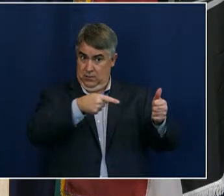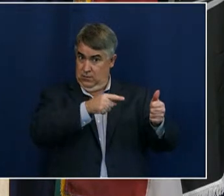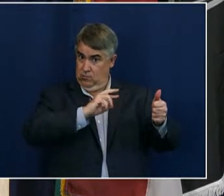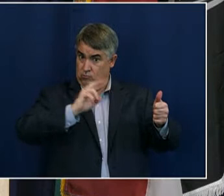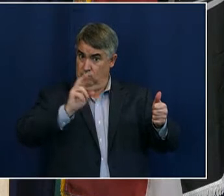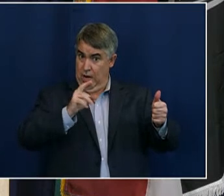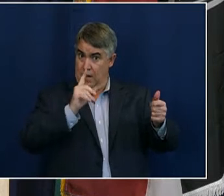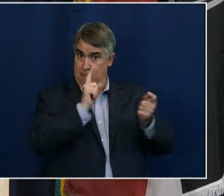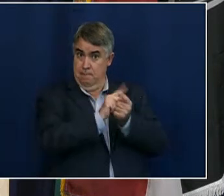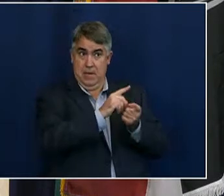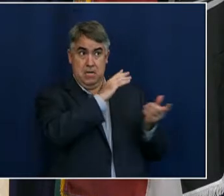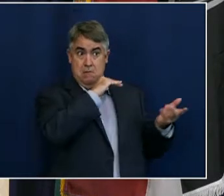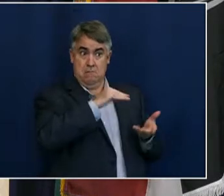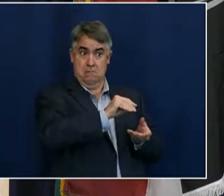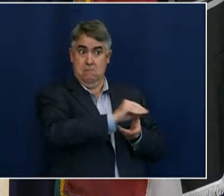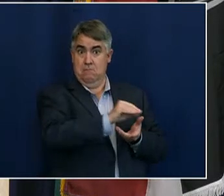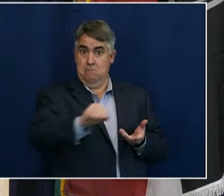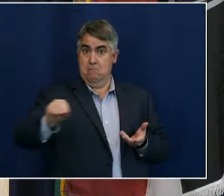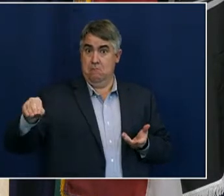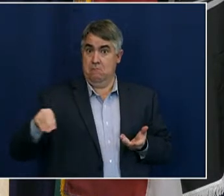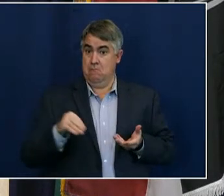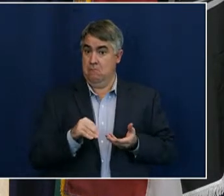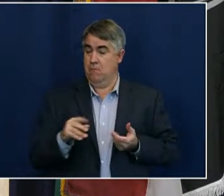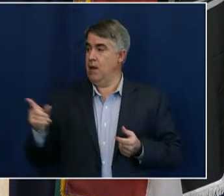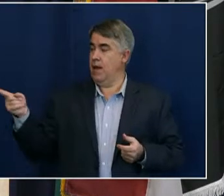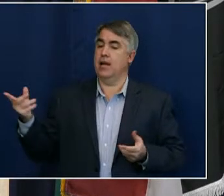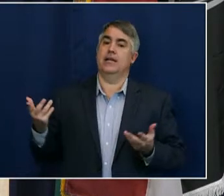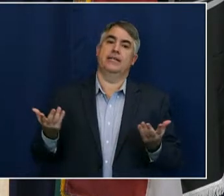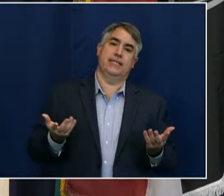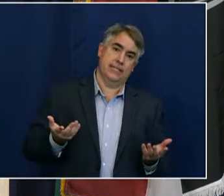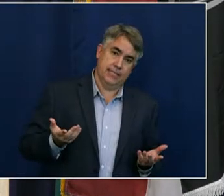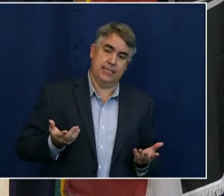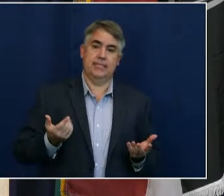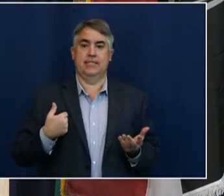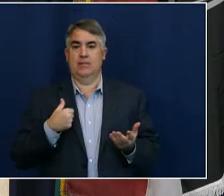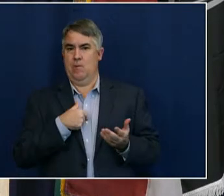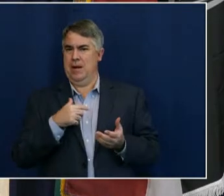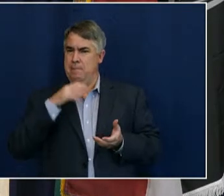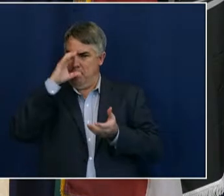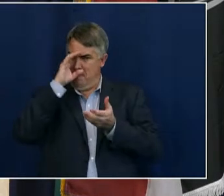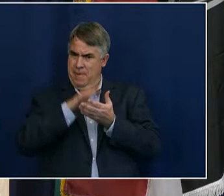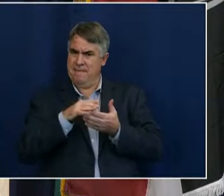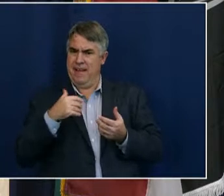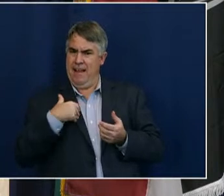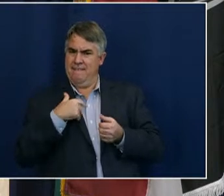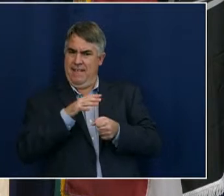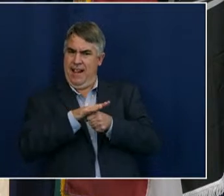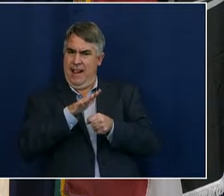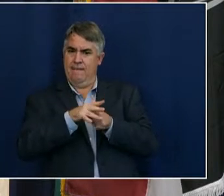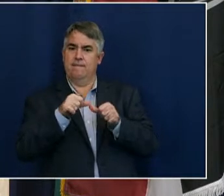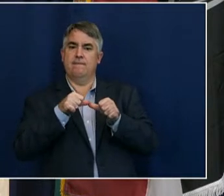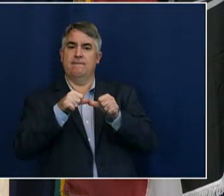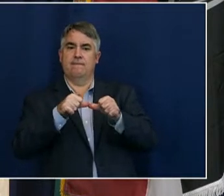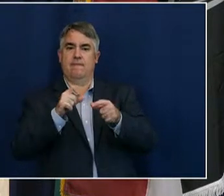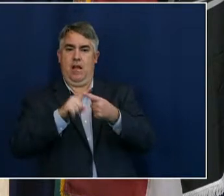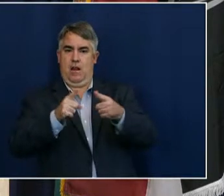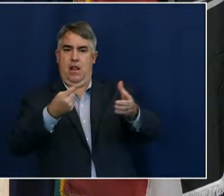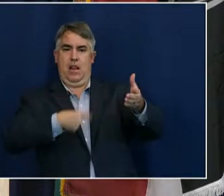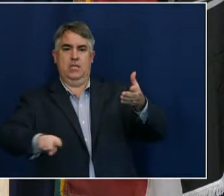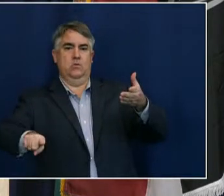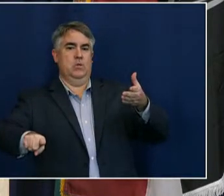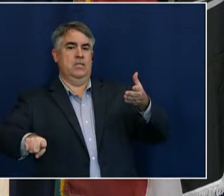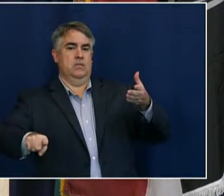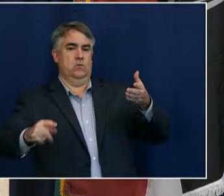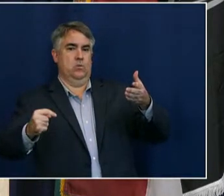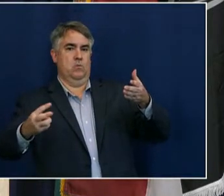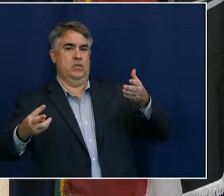we know presently, we believe we have enough to get us through middle of next week, and then we're hoping that more will arrive